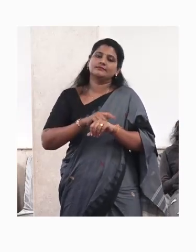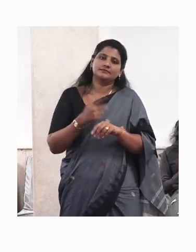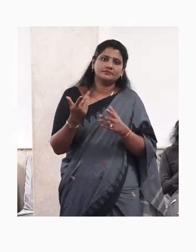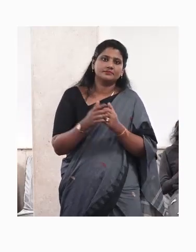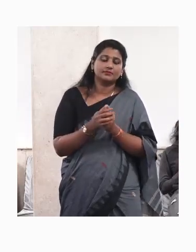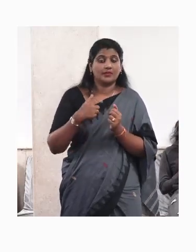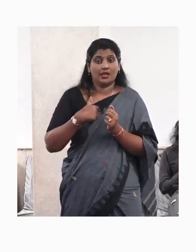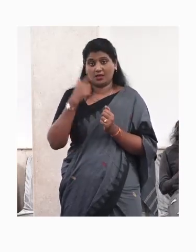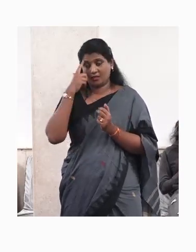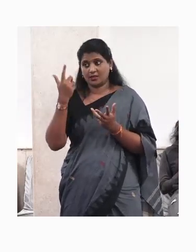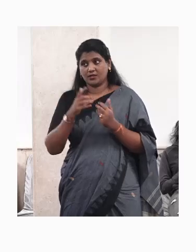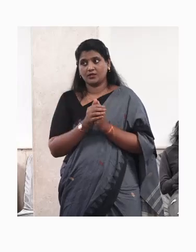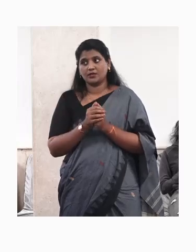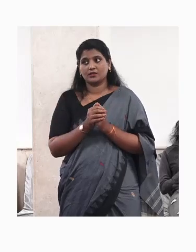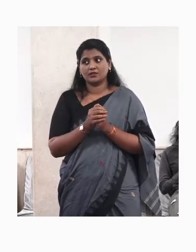think,